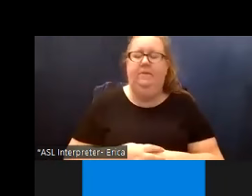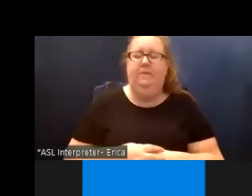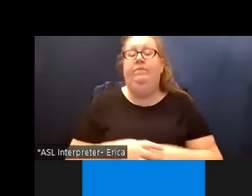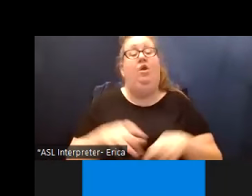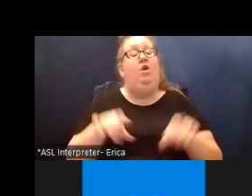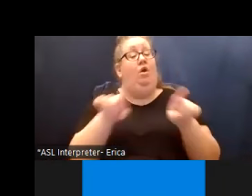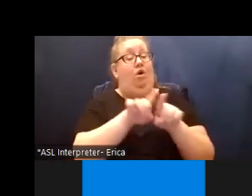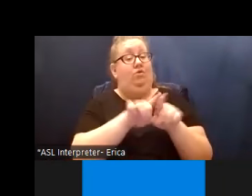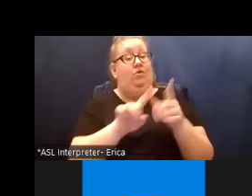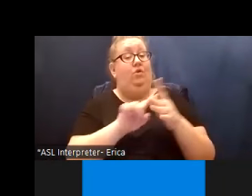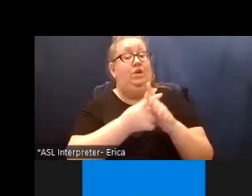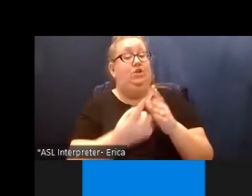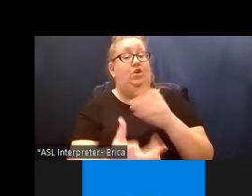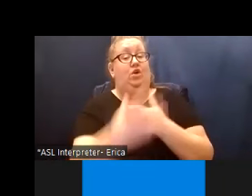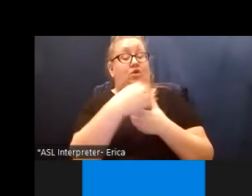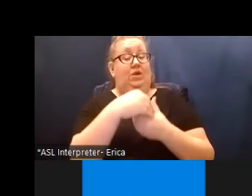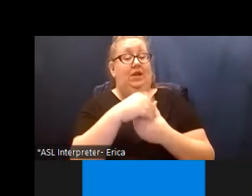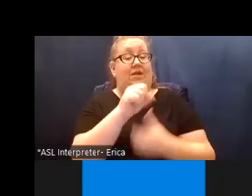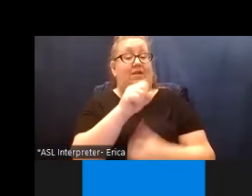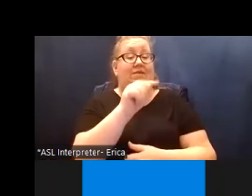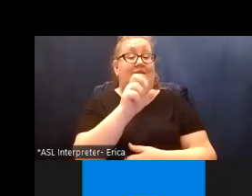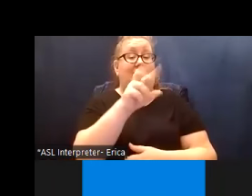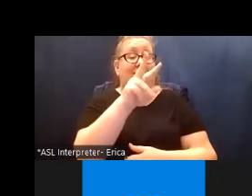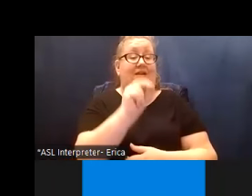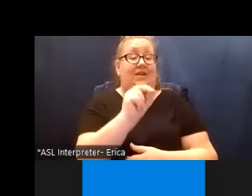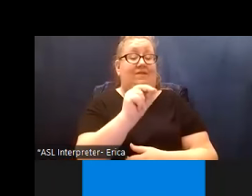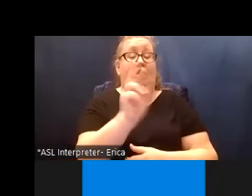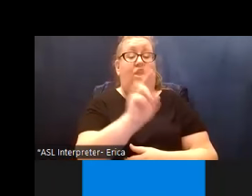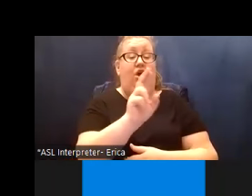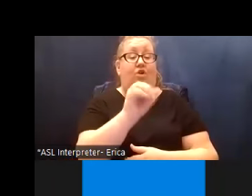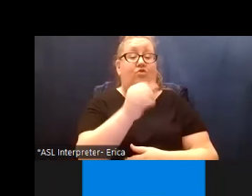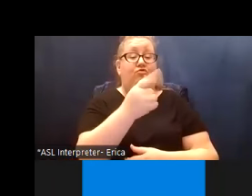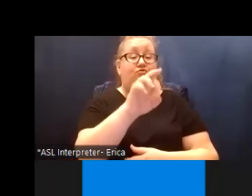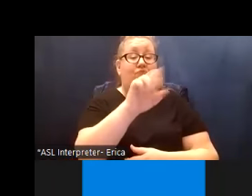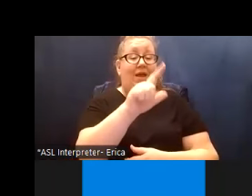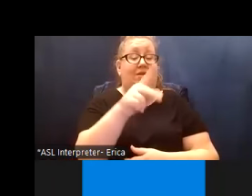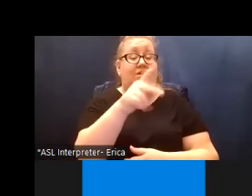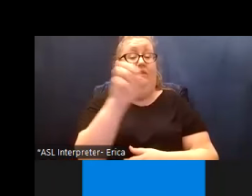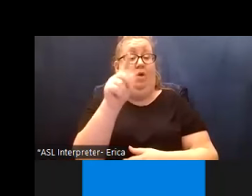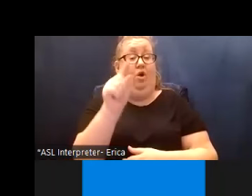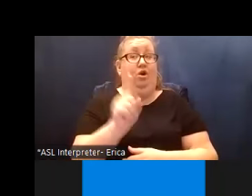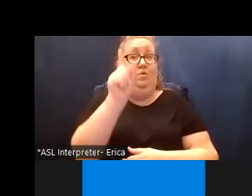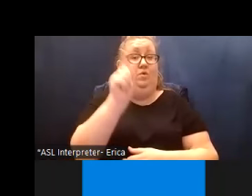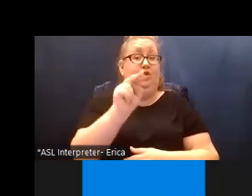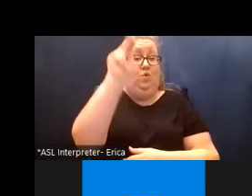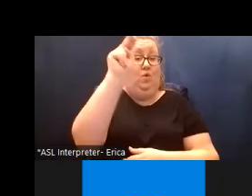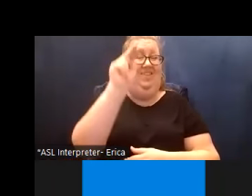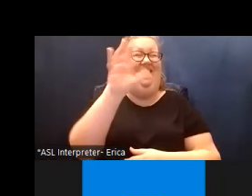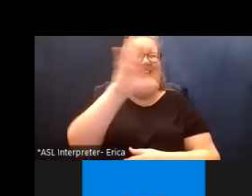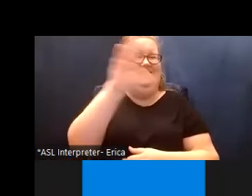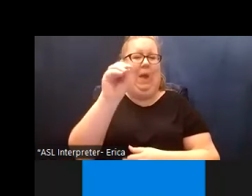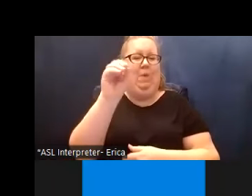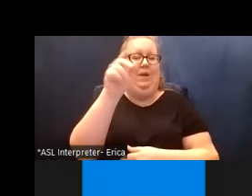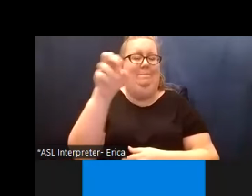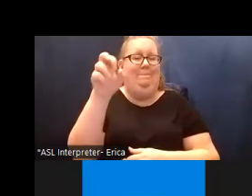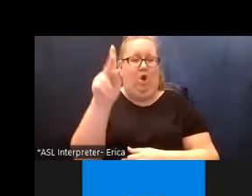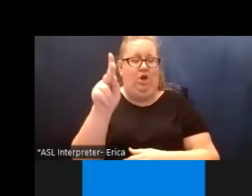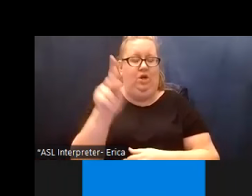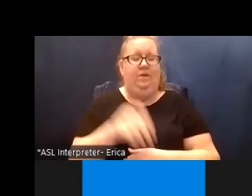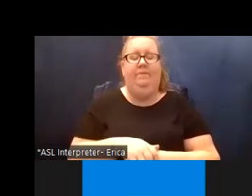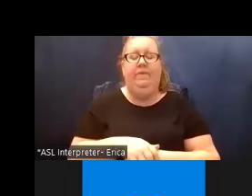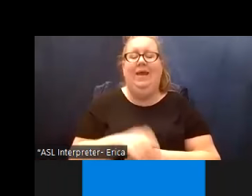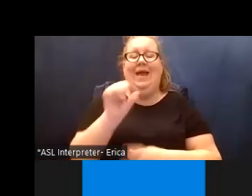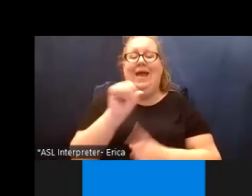include the Stephen R. Gregg Park to the north, which is a county park. And within scenario 2, it's not